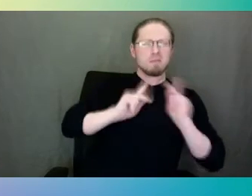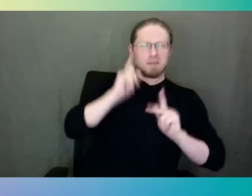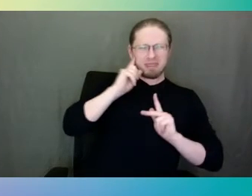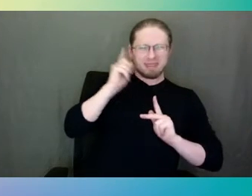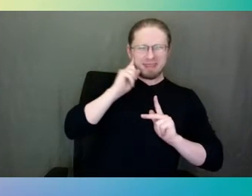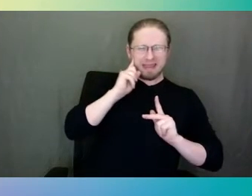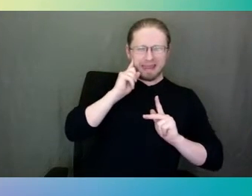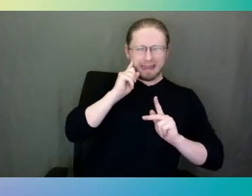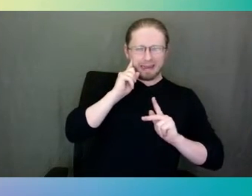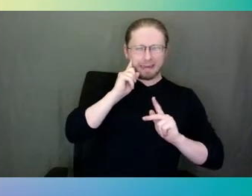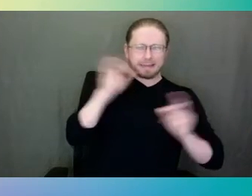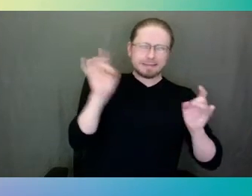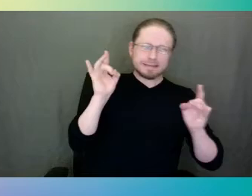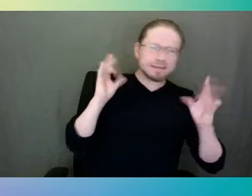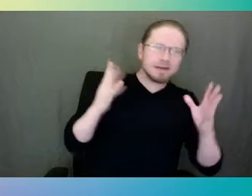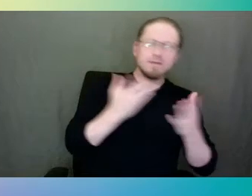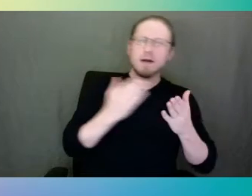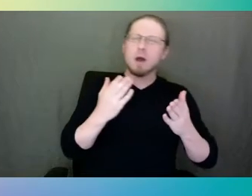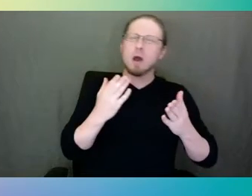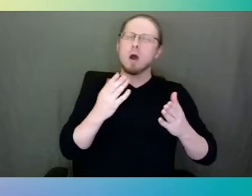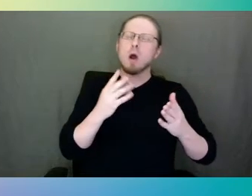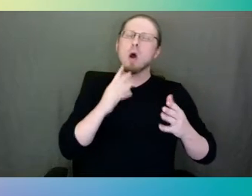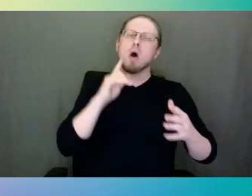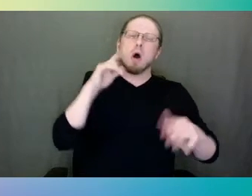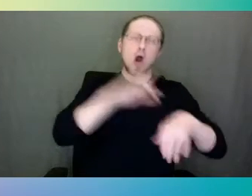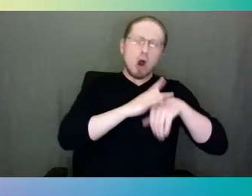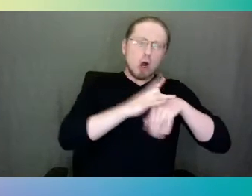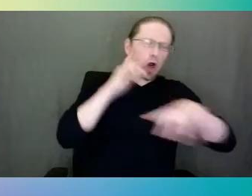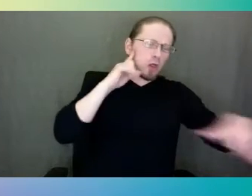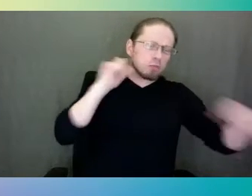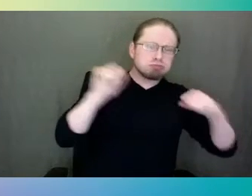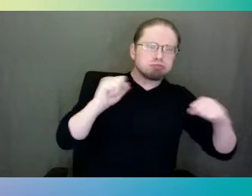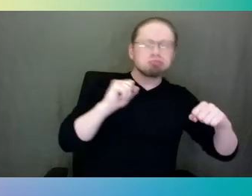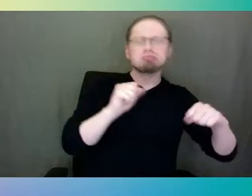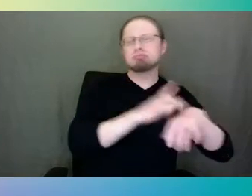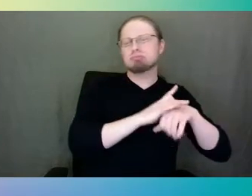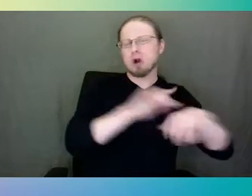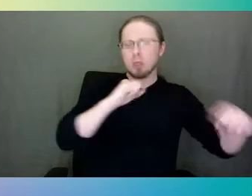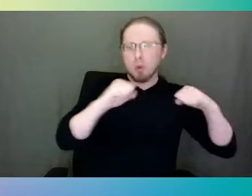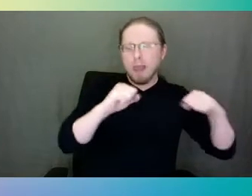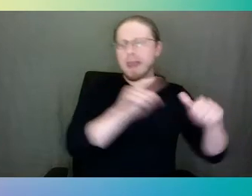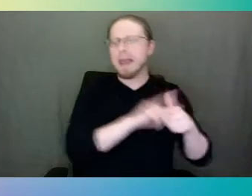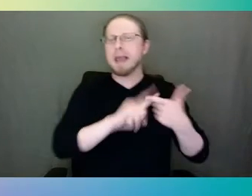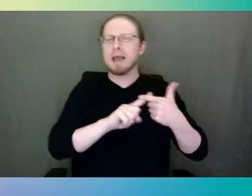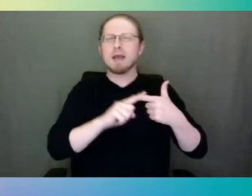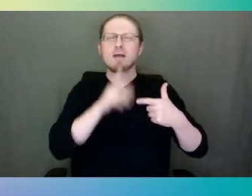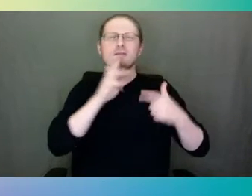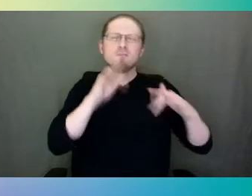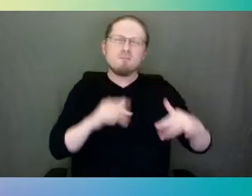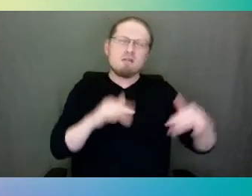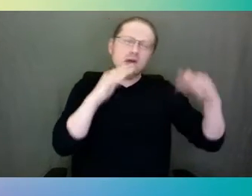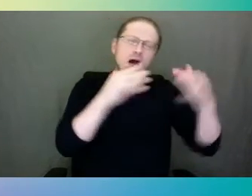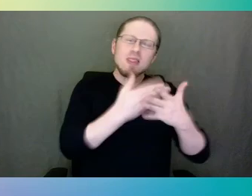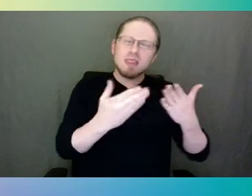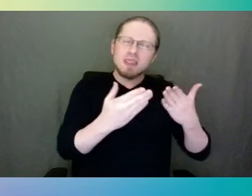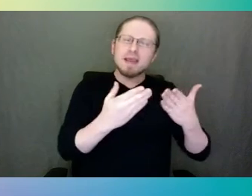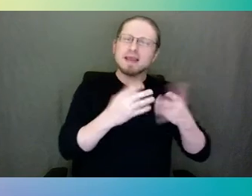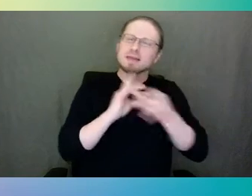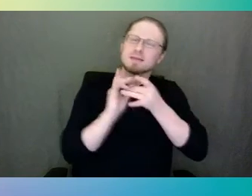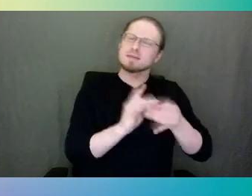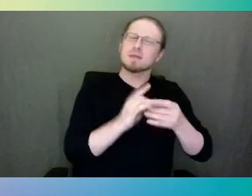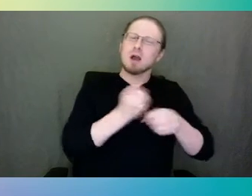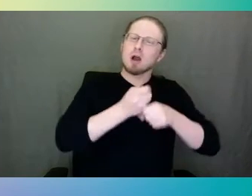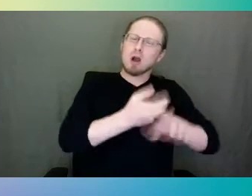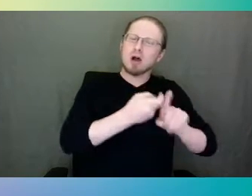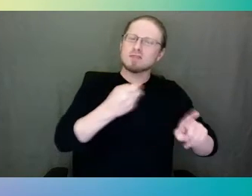and pandemics and floods were because people sinned. We're going to find some scientific reasons for those things. And also, we're